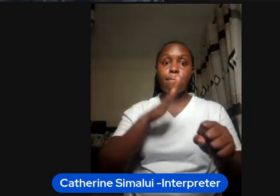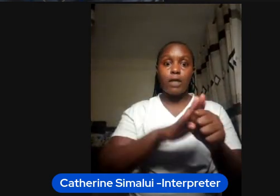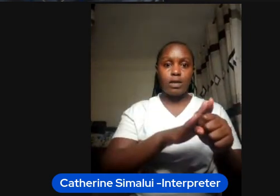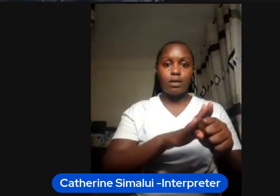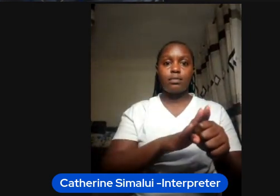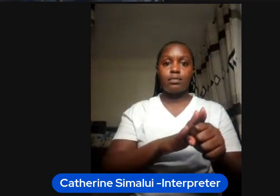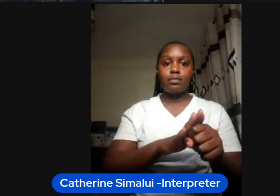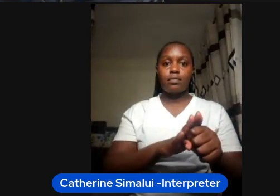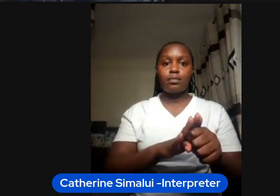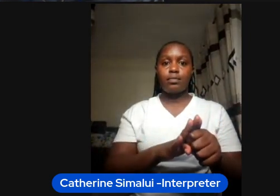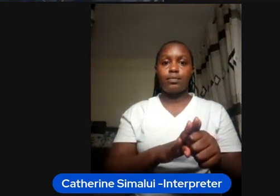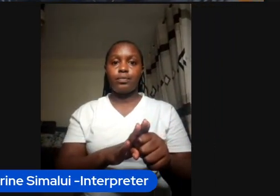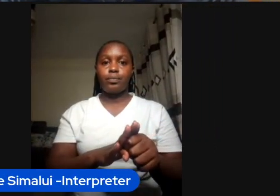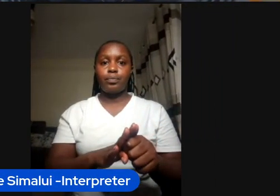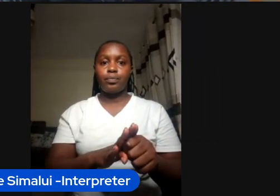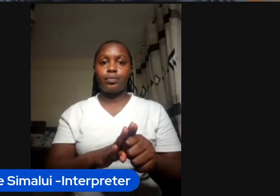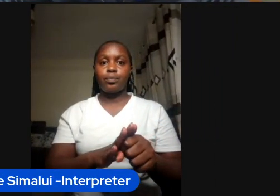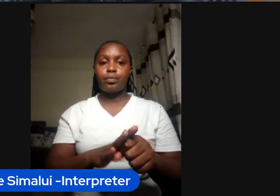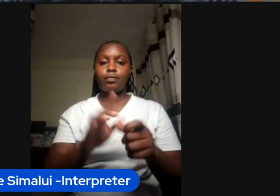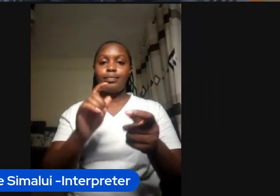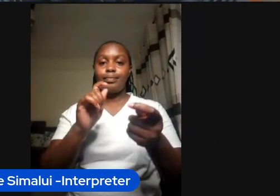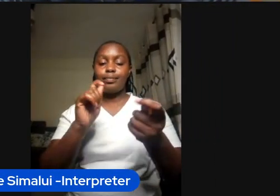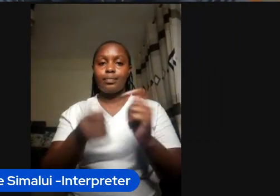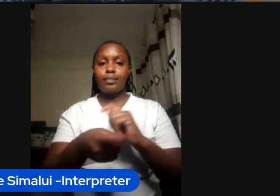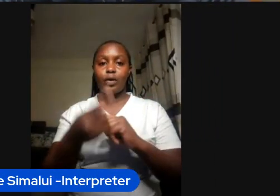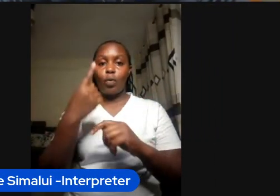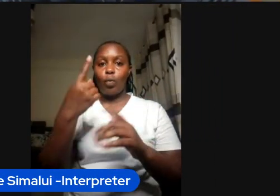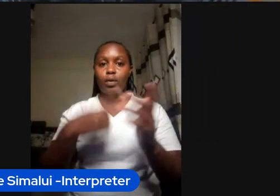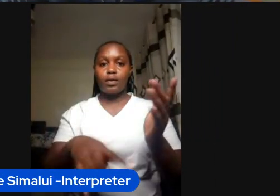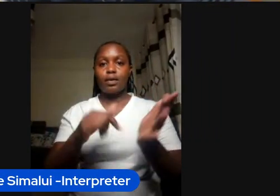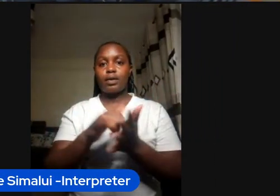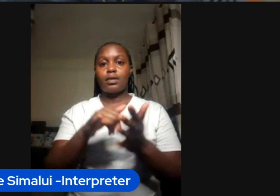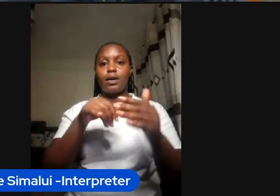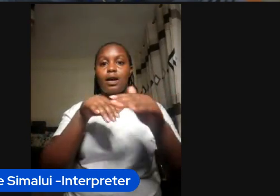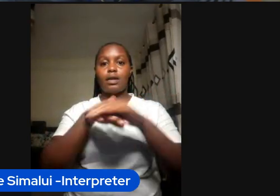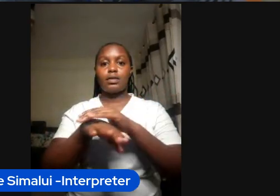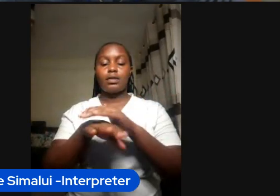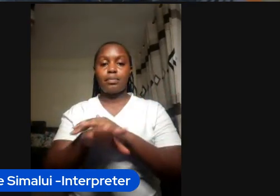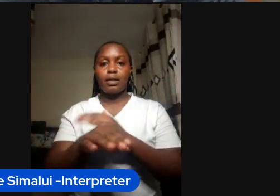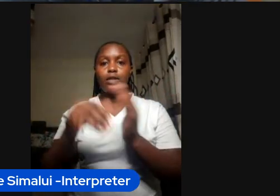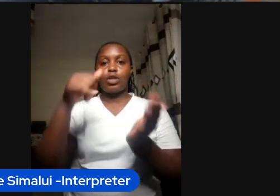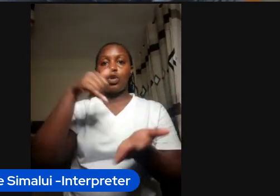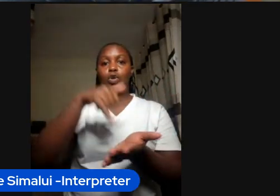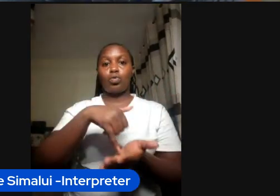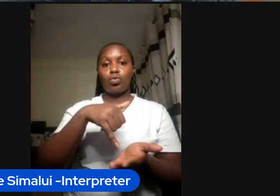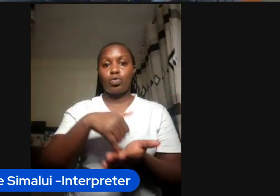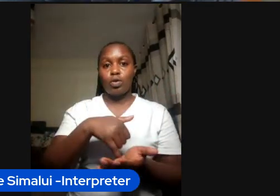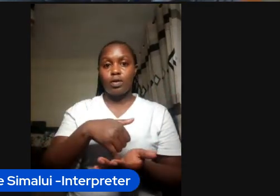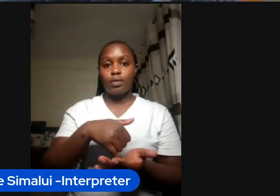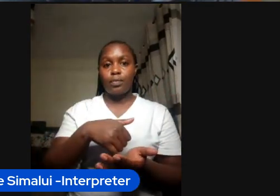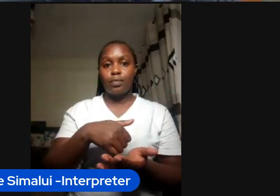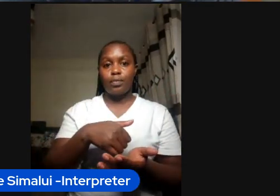long-term change and ensuring that accessibility, inclusion, and